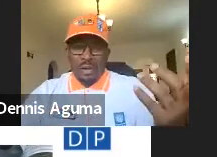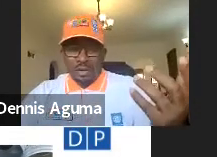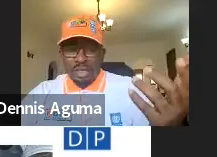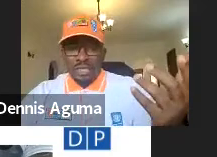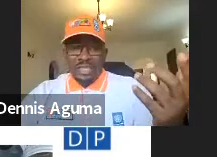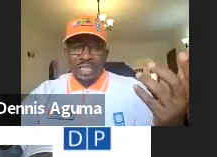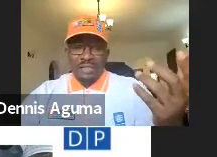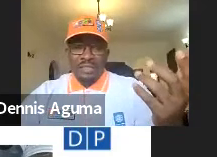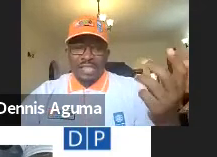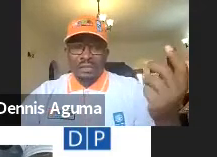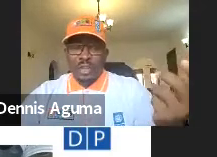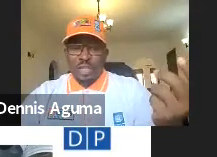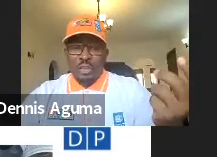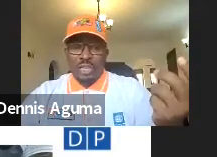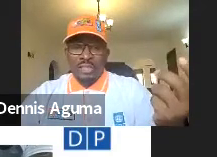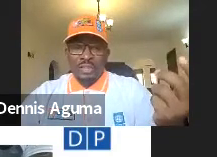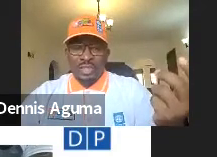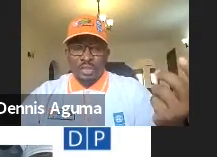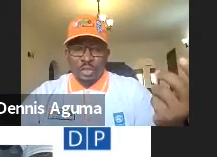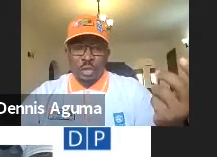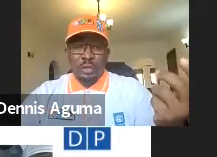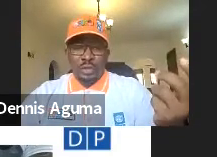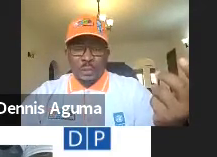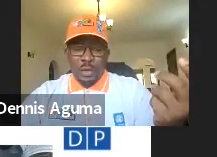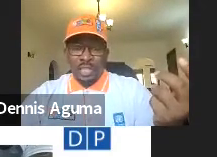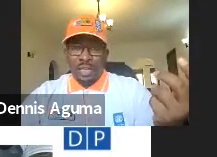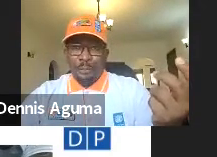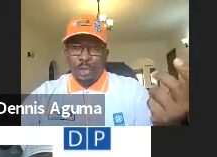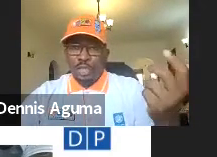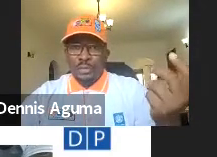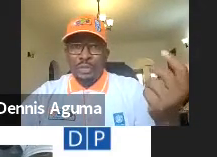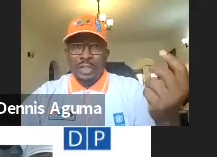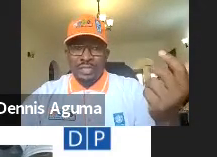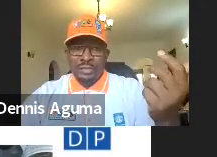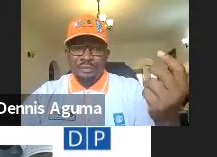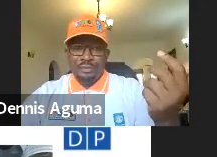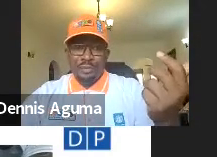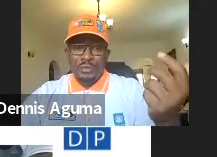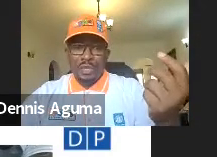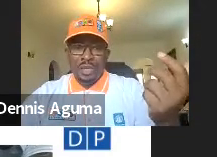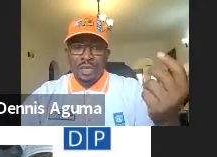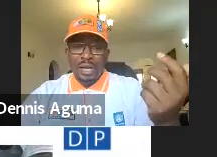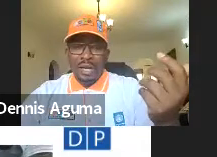talking about, skills that innovation and creativity. To put this product here, you need to be creative.